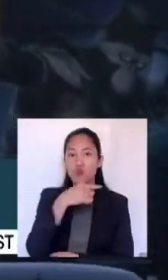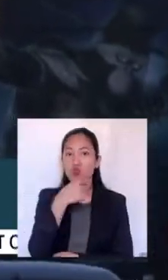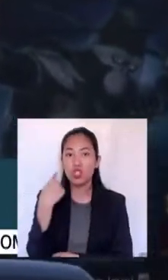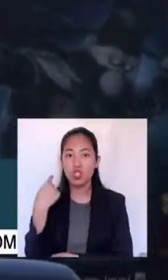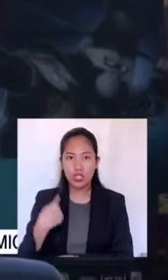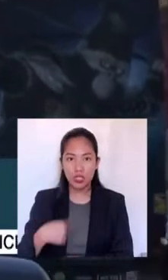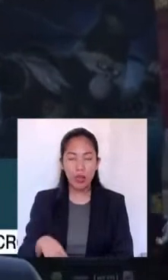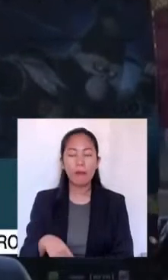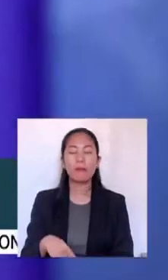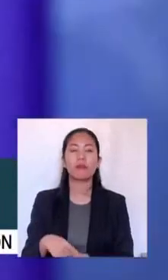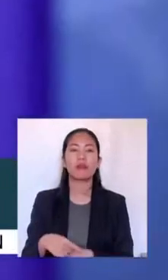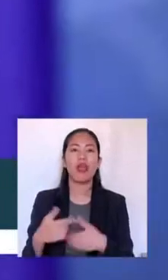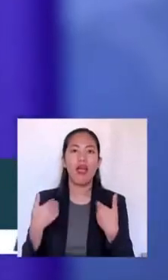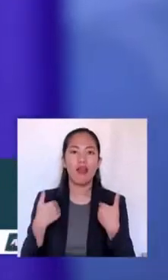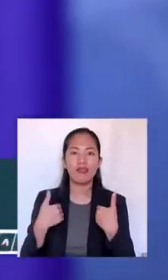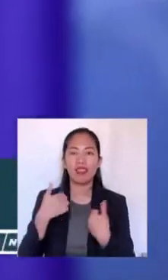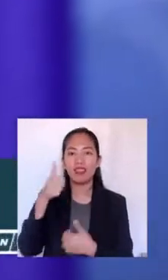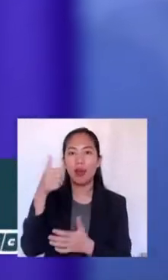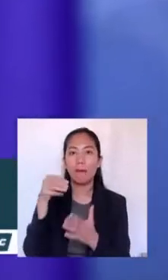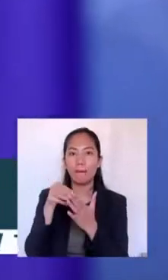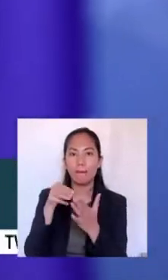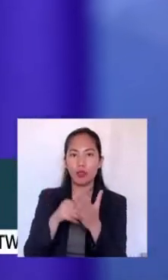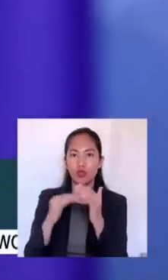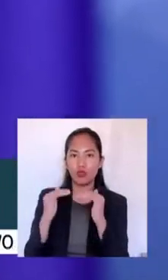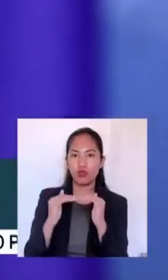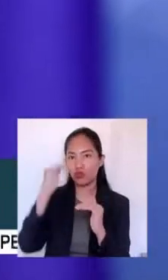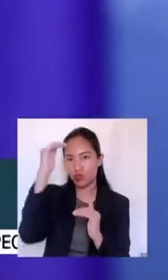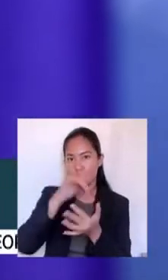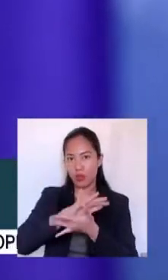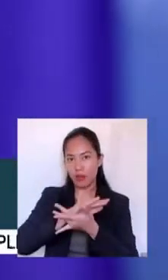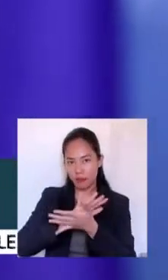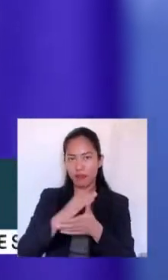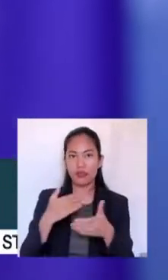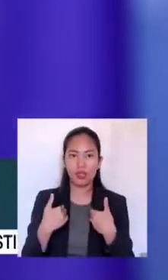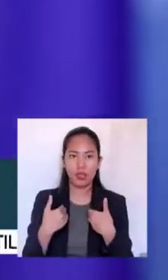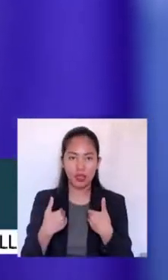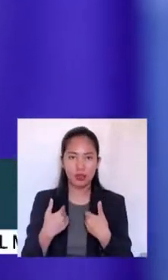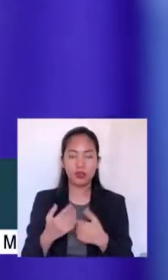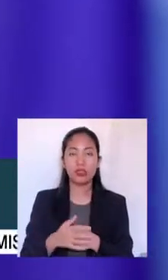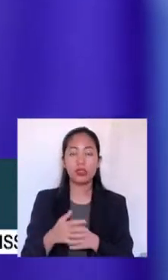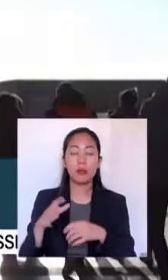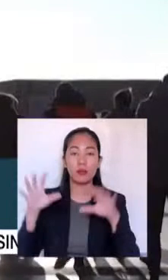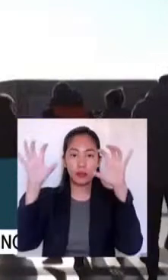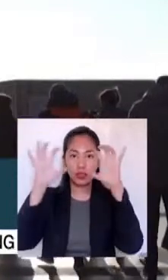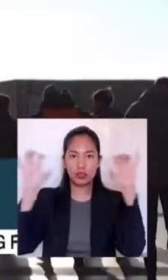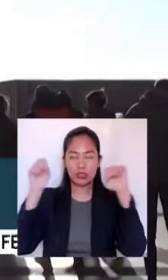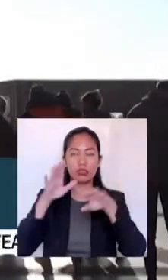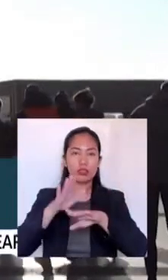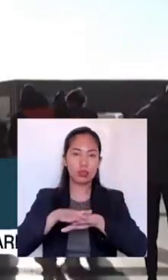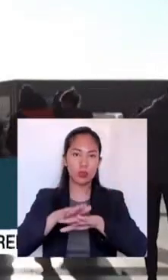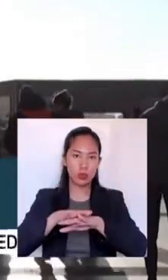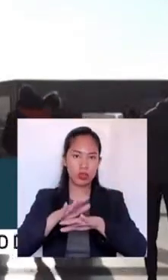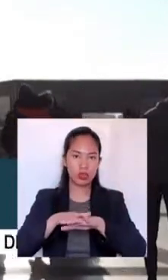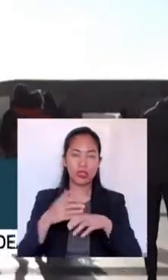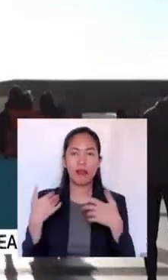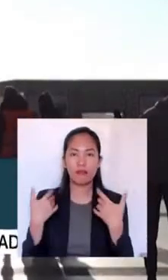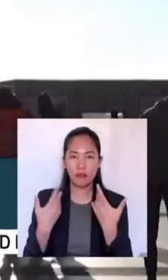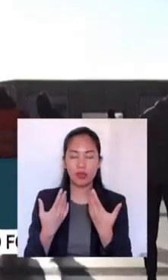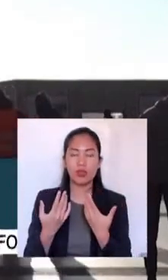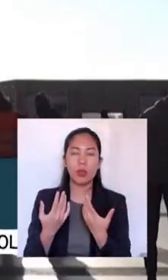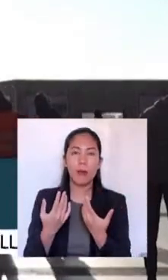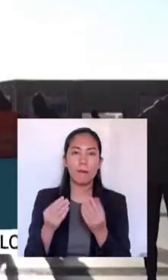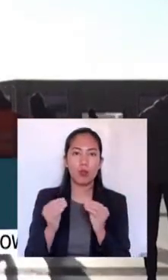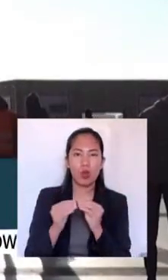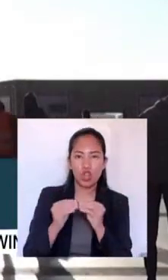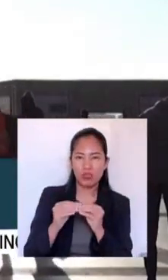10 million cases. French President Emmanuel Macron warned the next few weeks would be difficult, but during his New Year's Eve address did